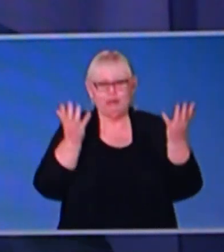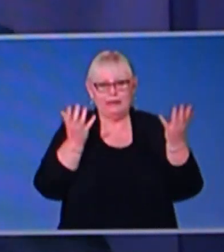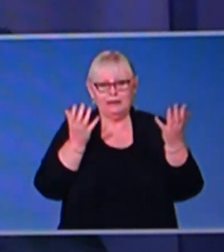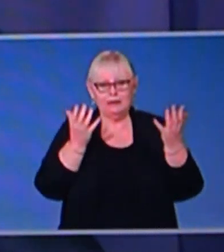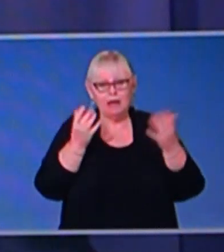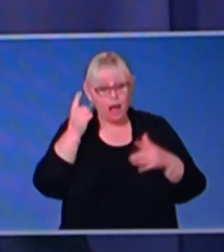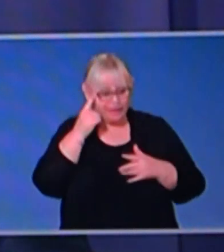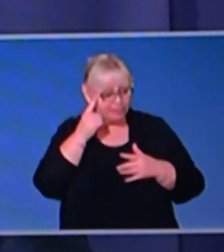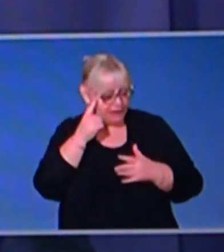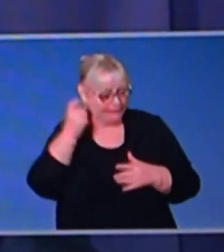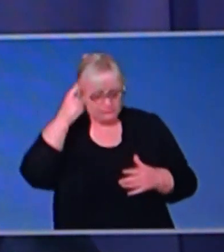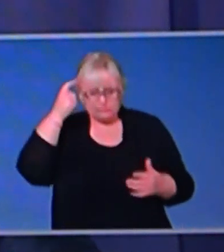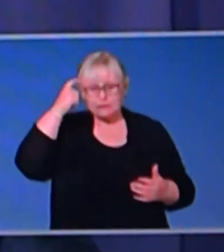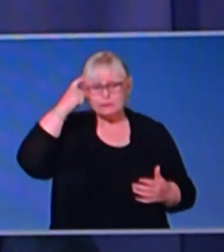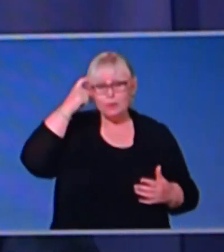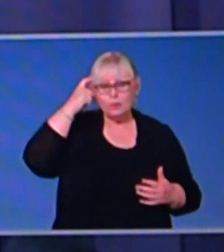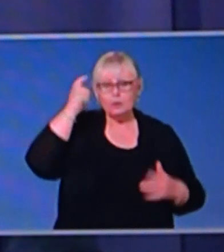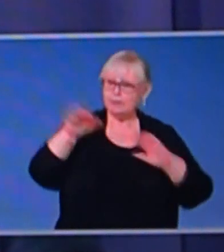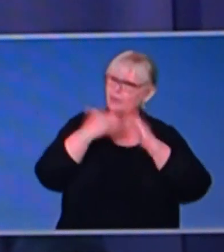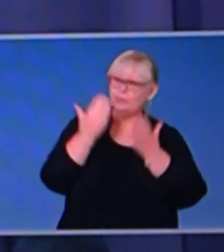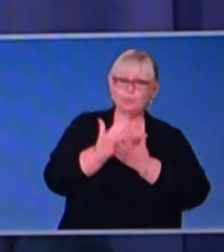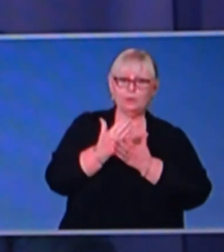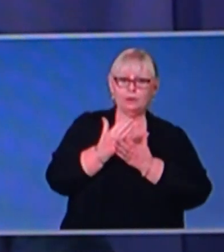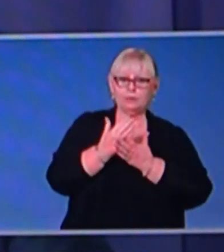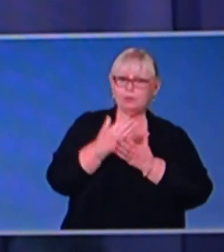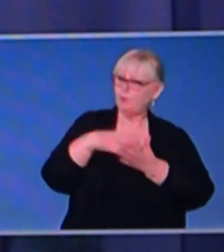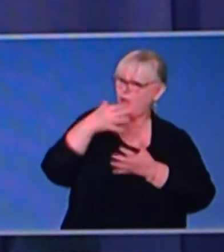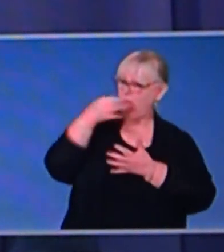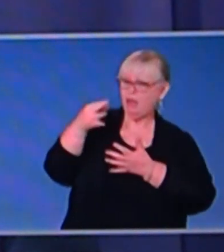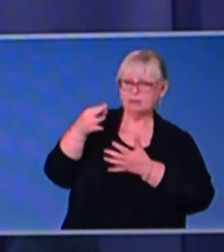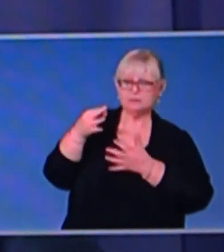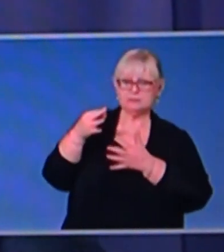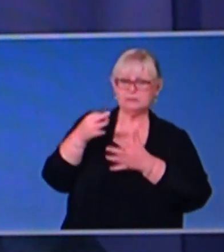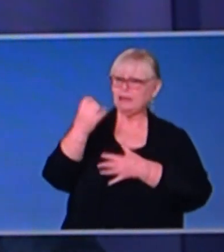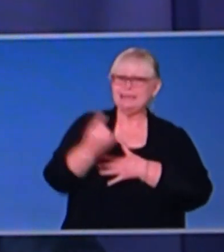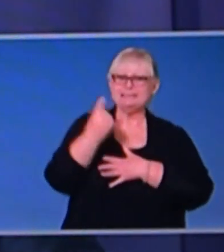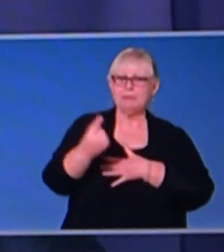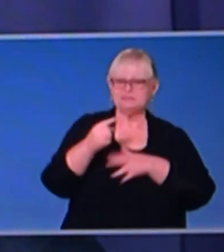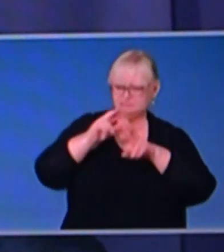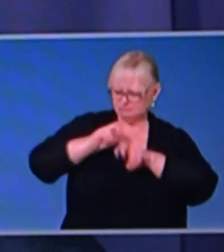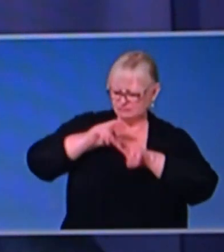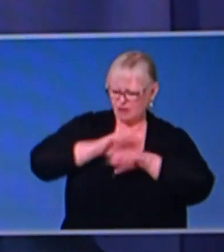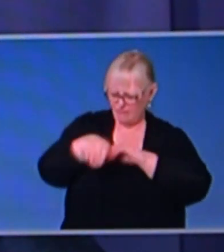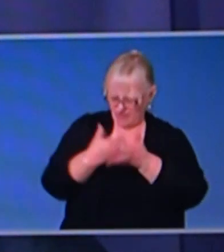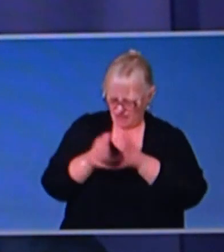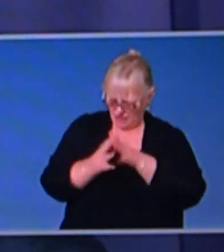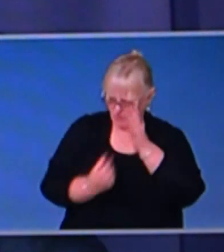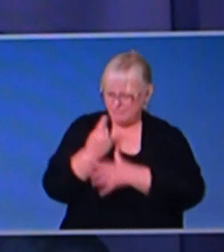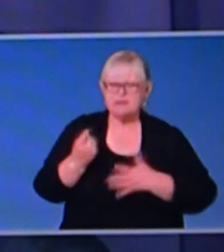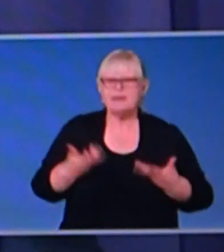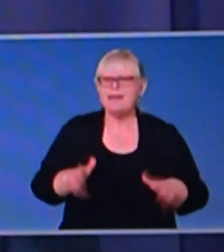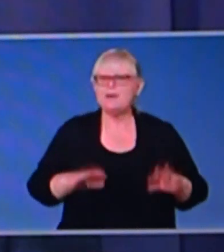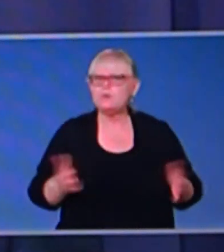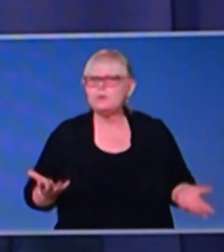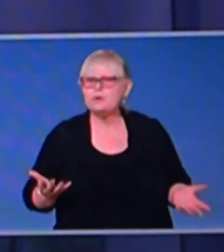entirely reasonable and sensible that the world would want to have an independent assessment of how this all occurred